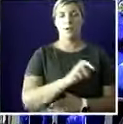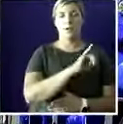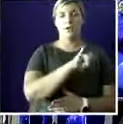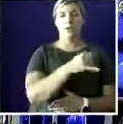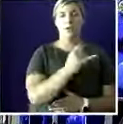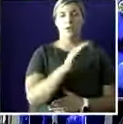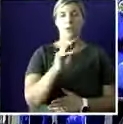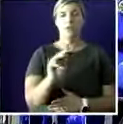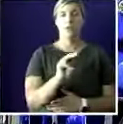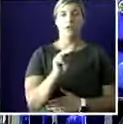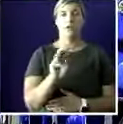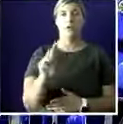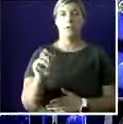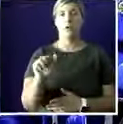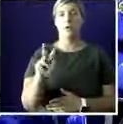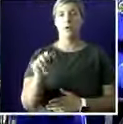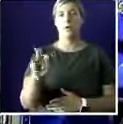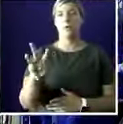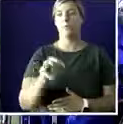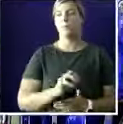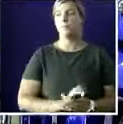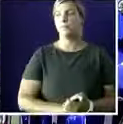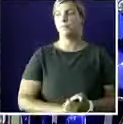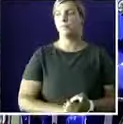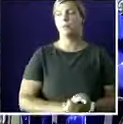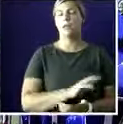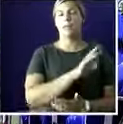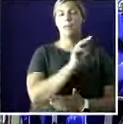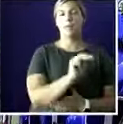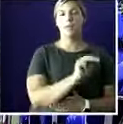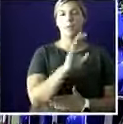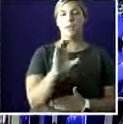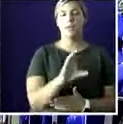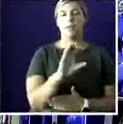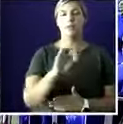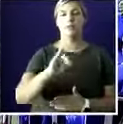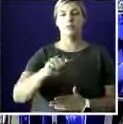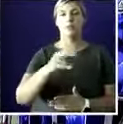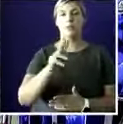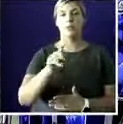Joshua Marshawn Morrow. McCoy Caleb Julian.